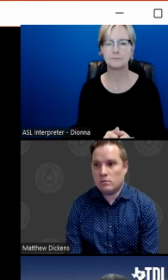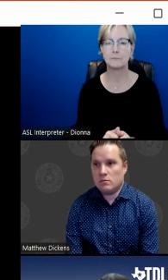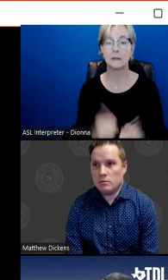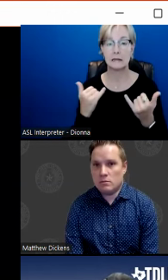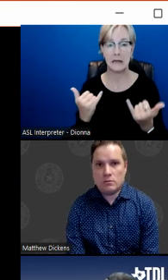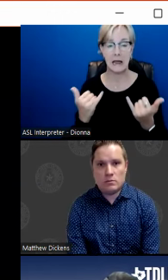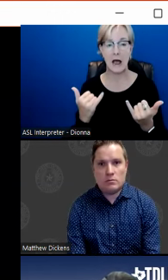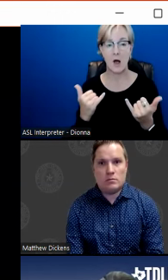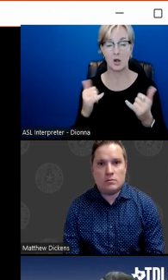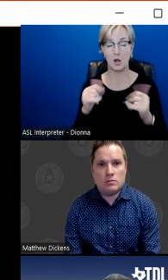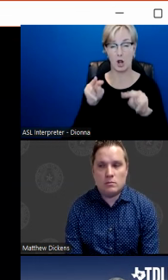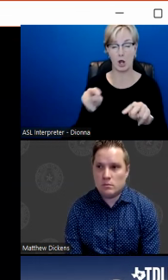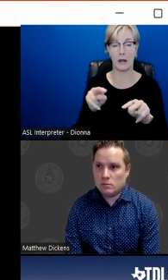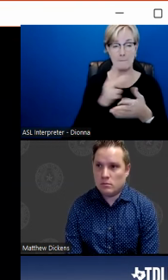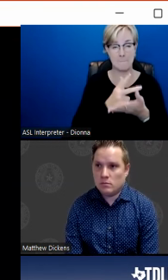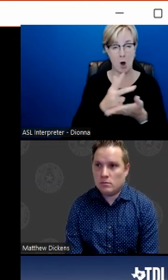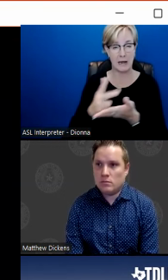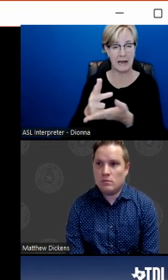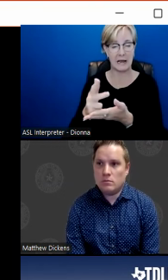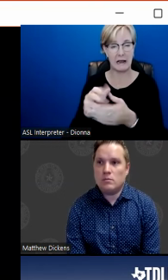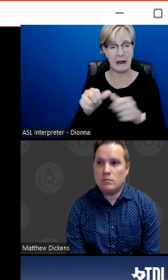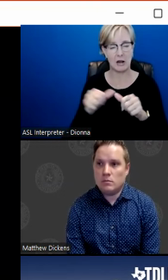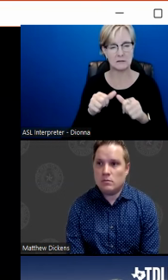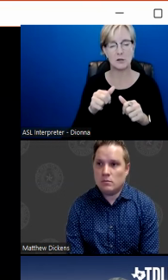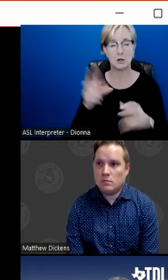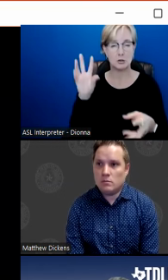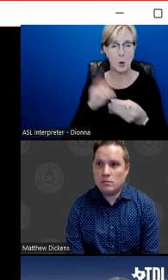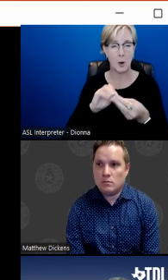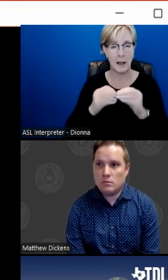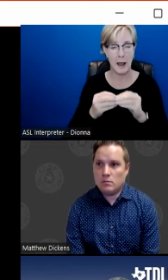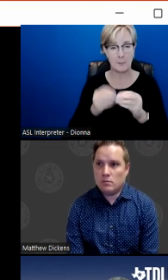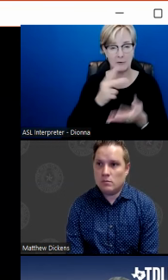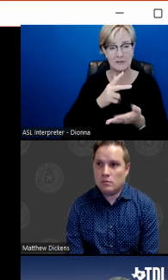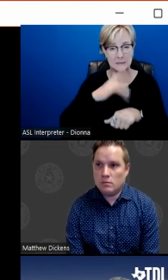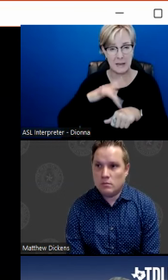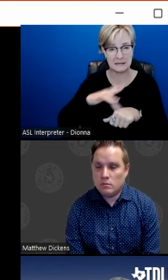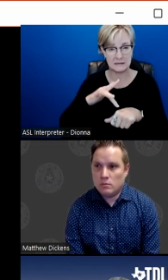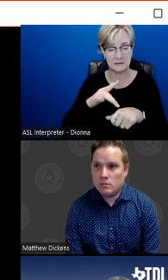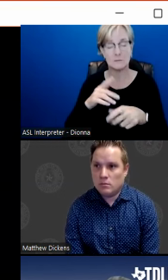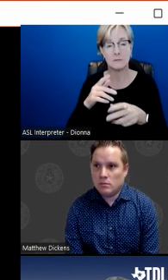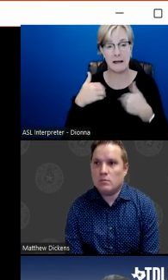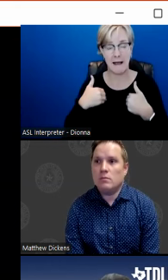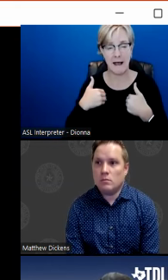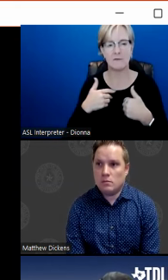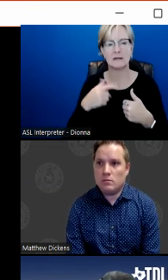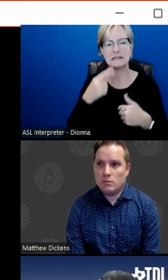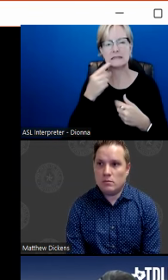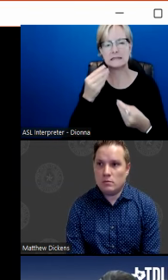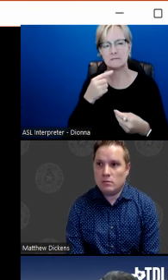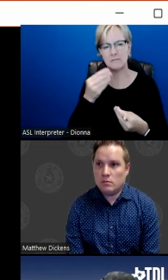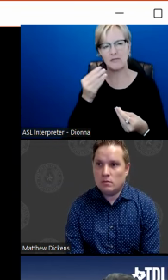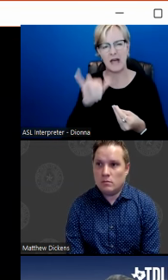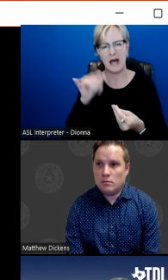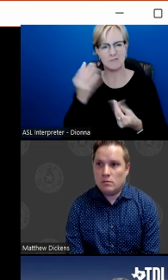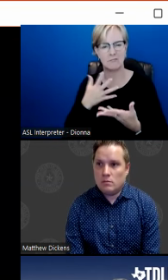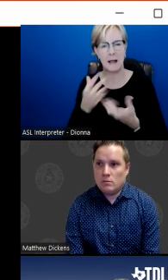Now, when looking at parking facilities, the number of total parking spaces provide us tell us how many accessible parking spaces must be